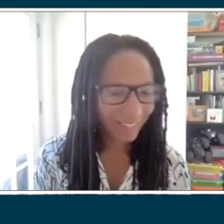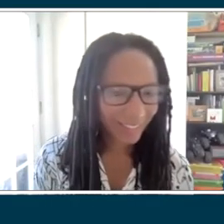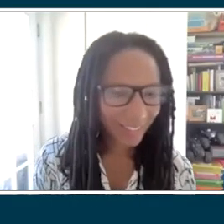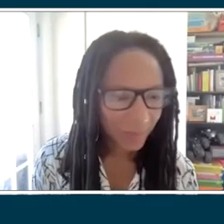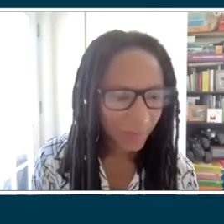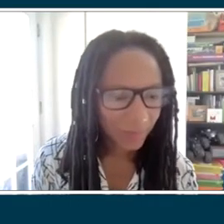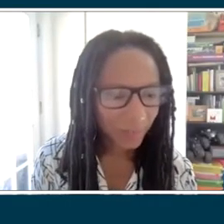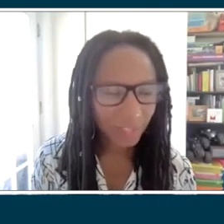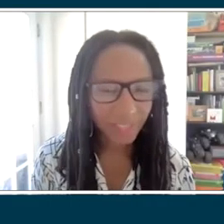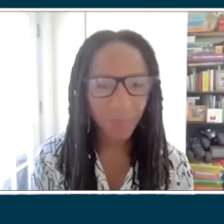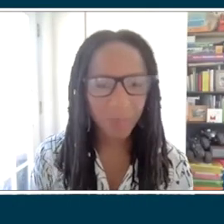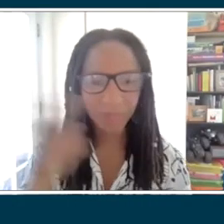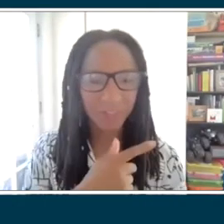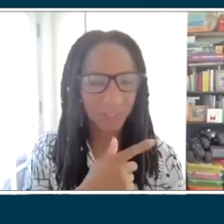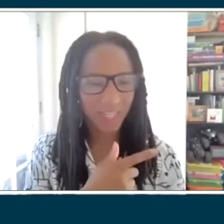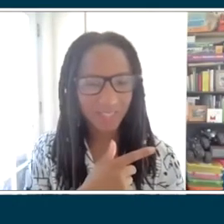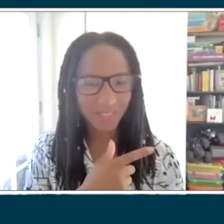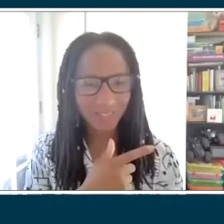Yeah. So